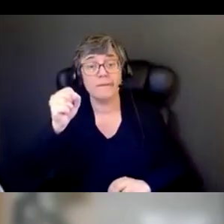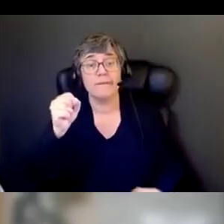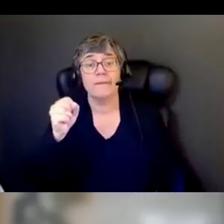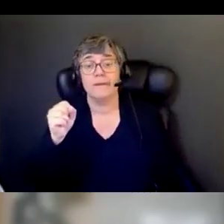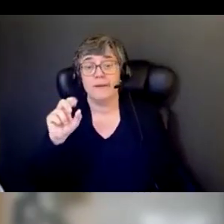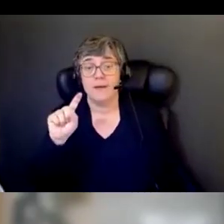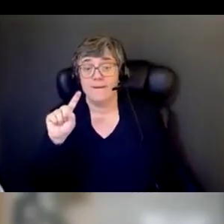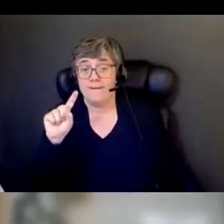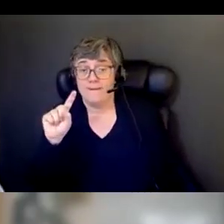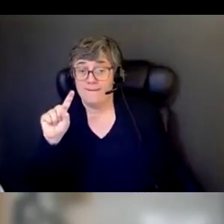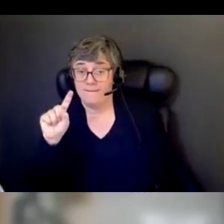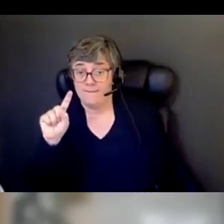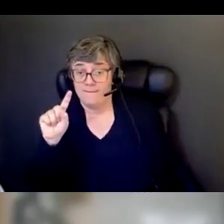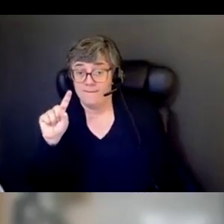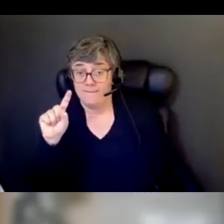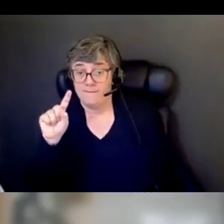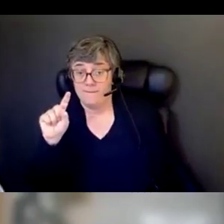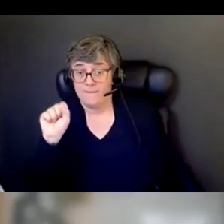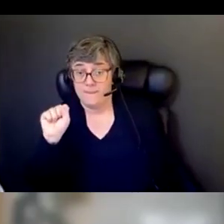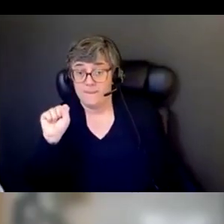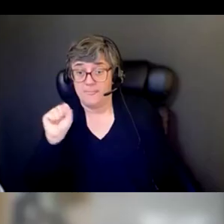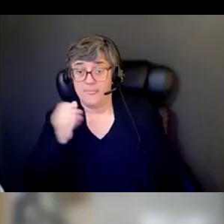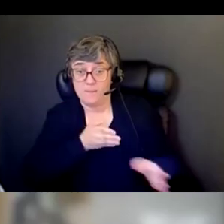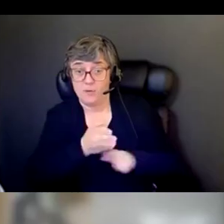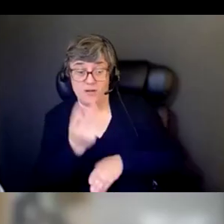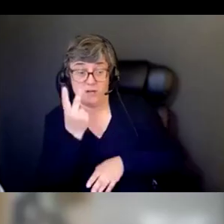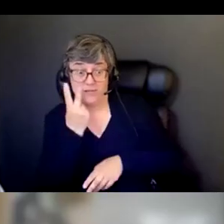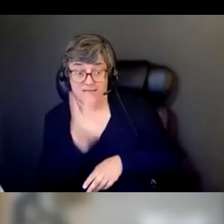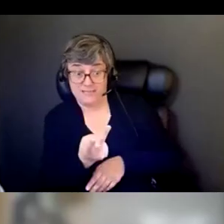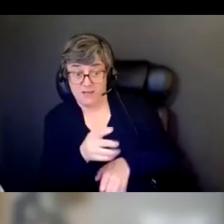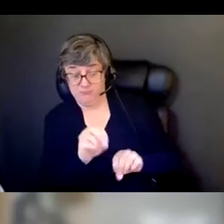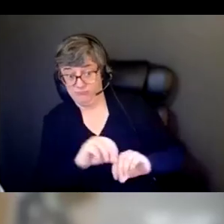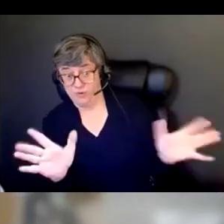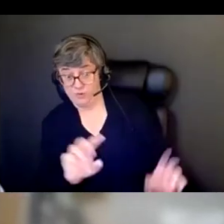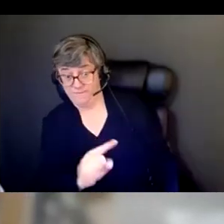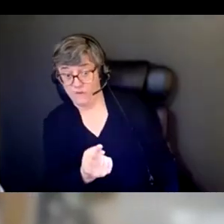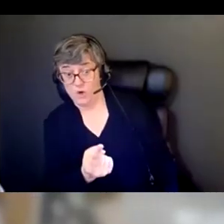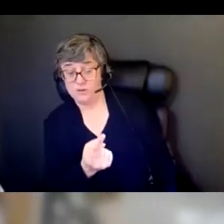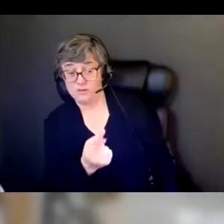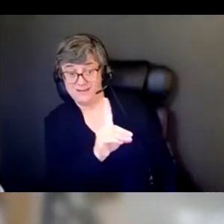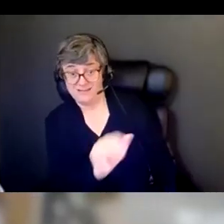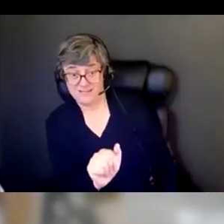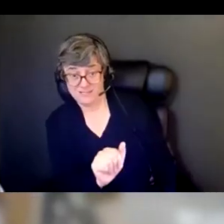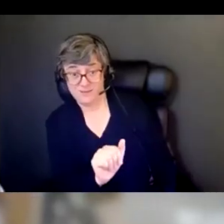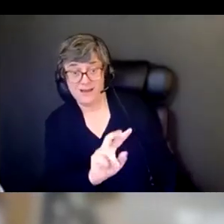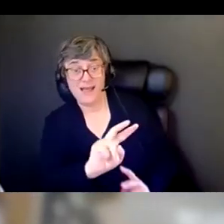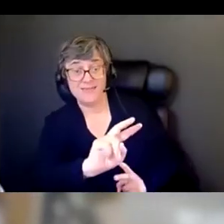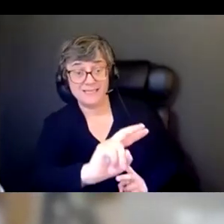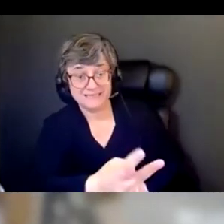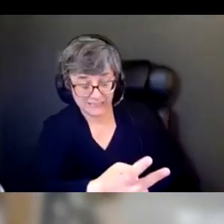assume that limits on choice are clinical, not coercive. And